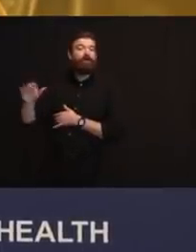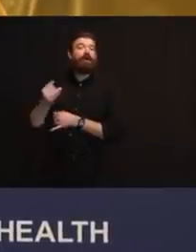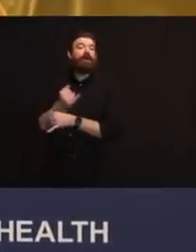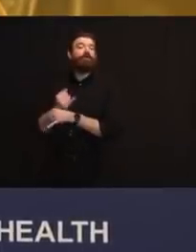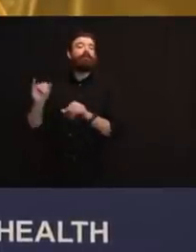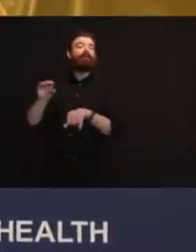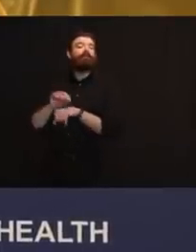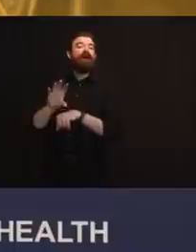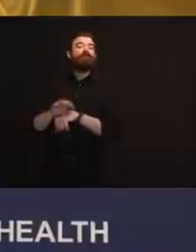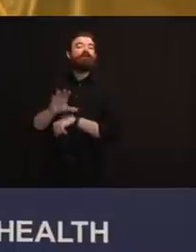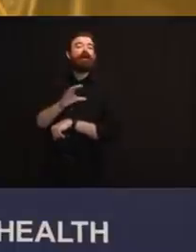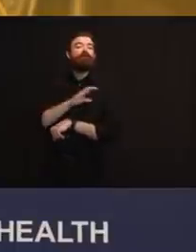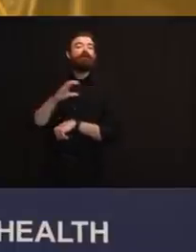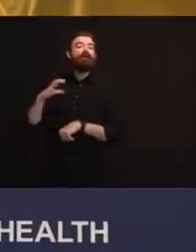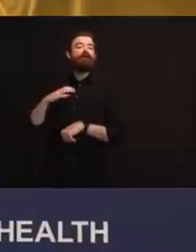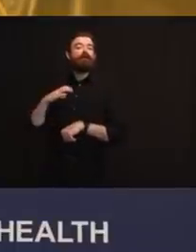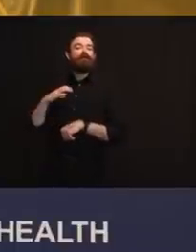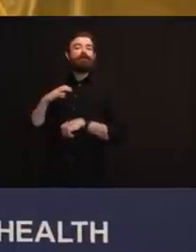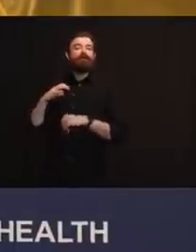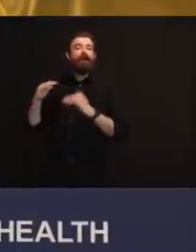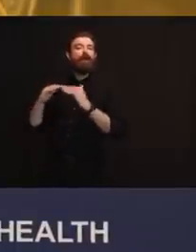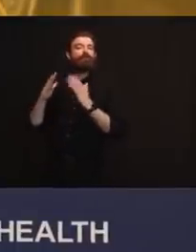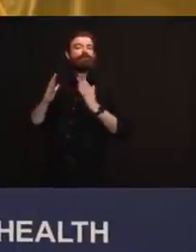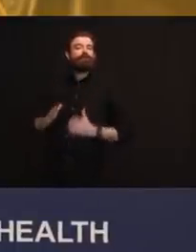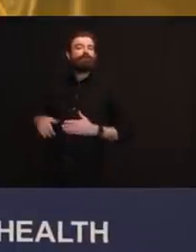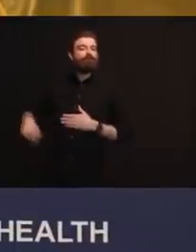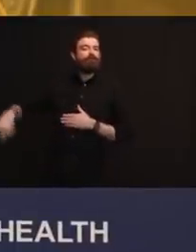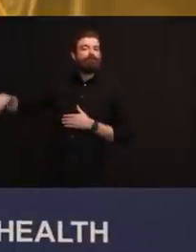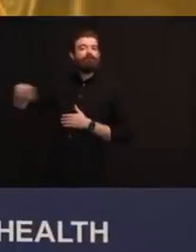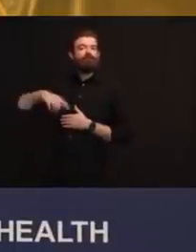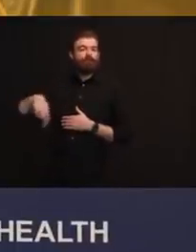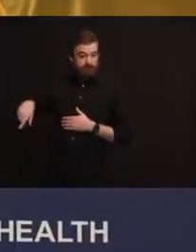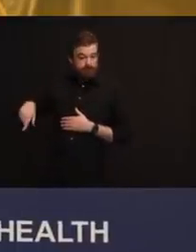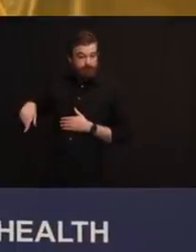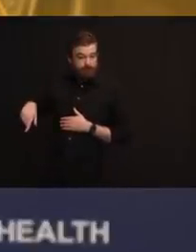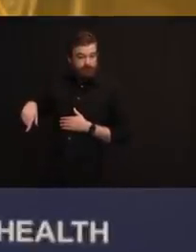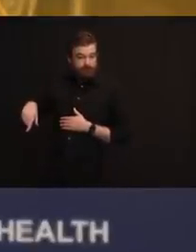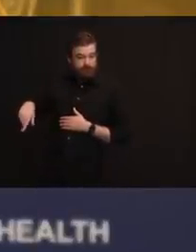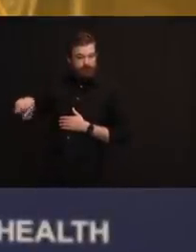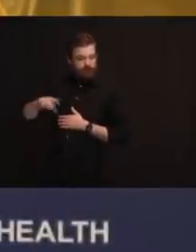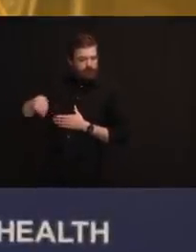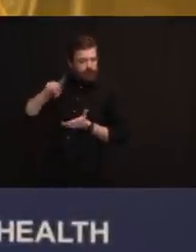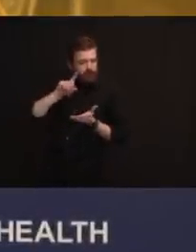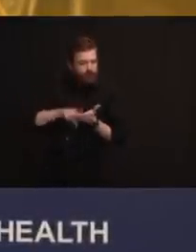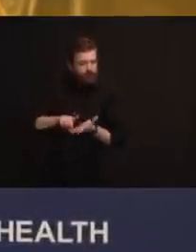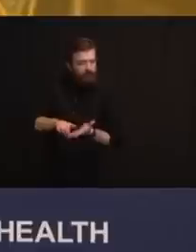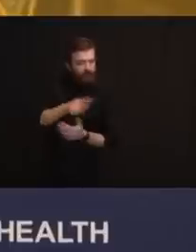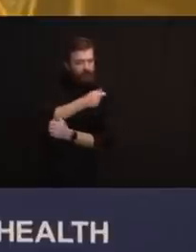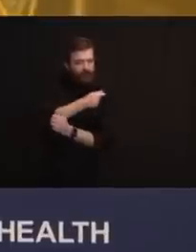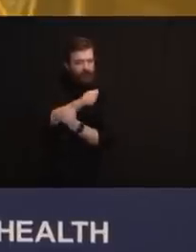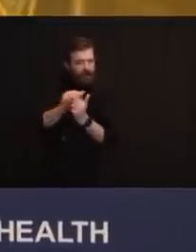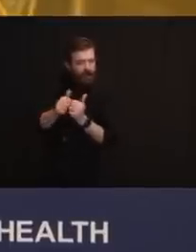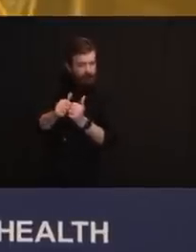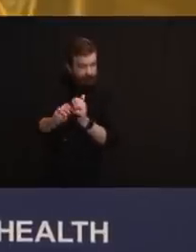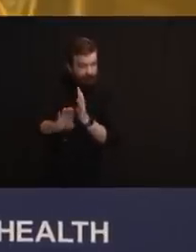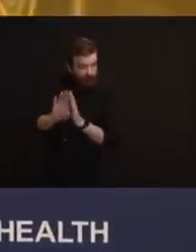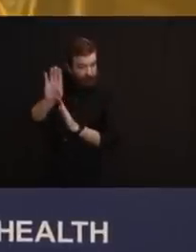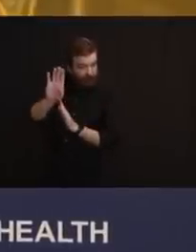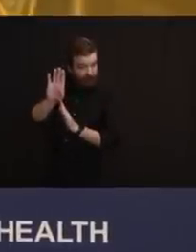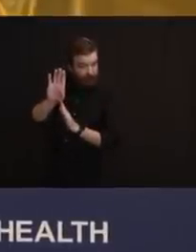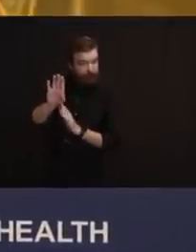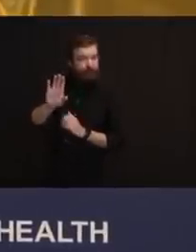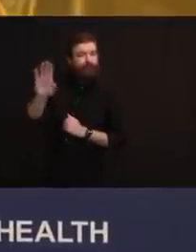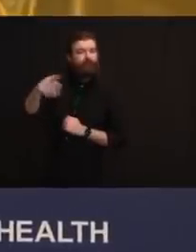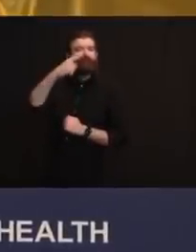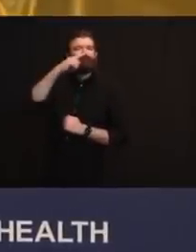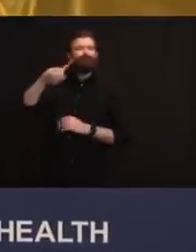advisory colleagues have looked in particular at the vaccine development, how you've seen, just in a brief sort of tour de